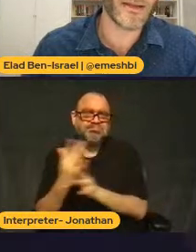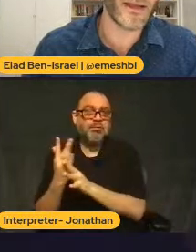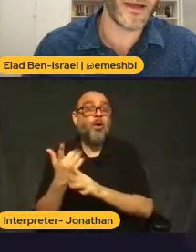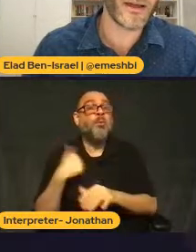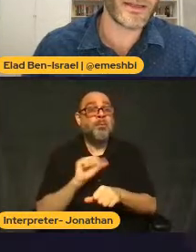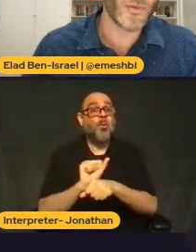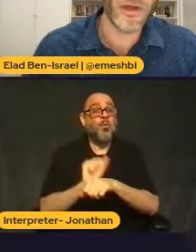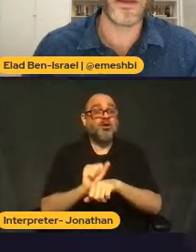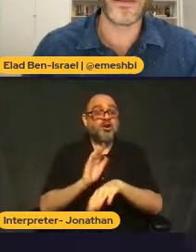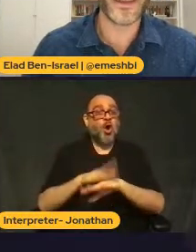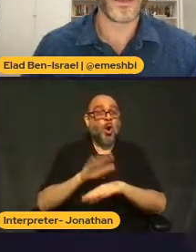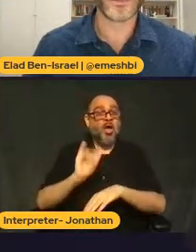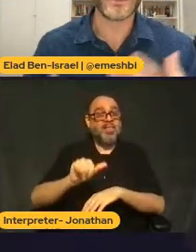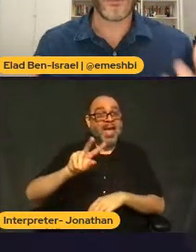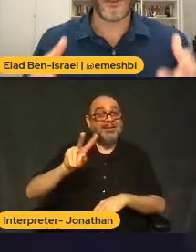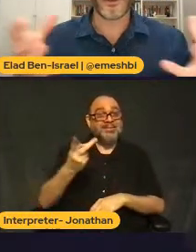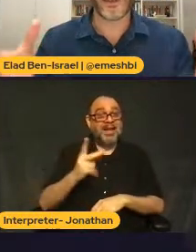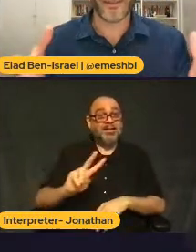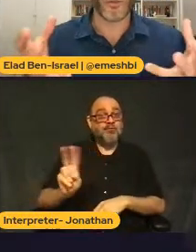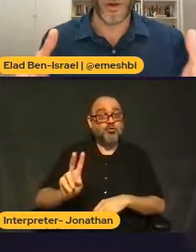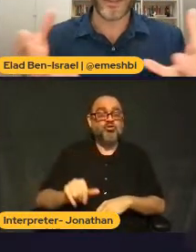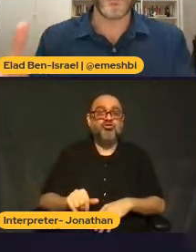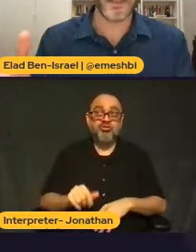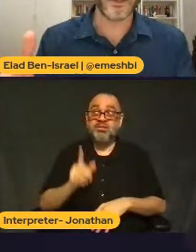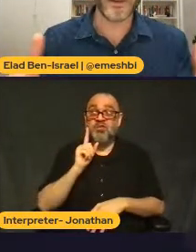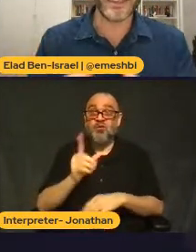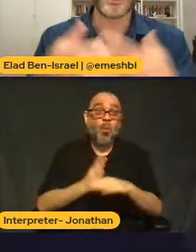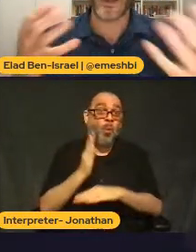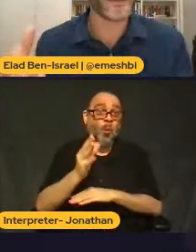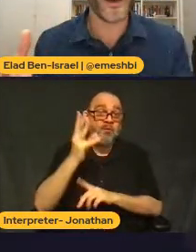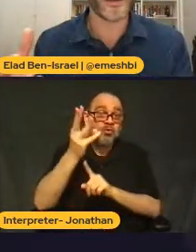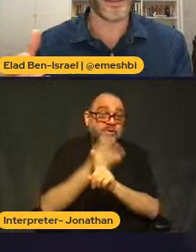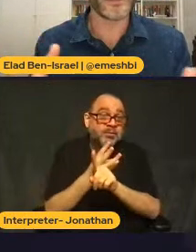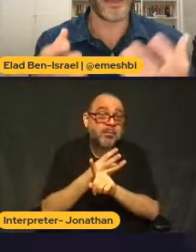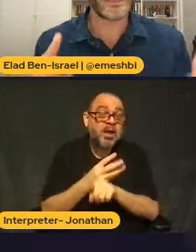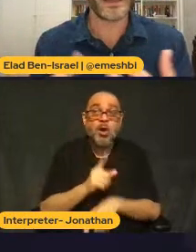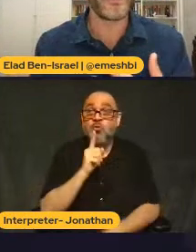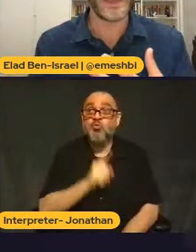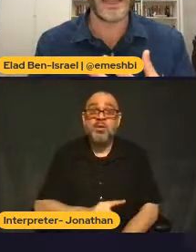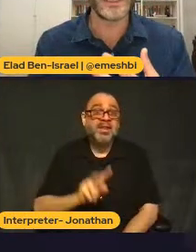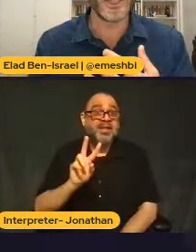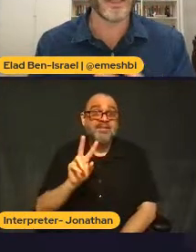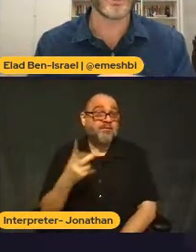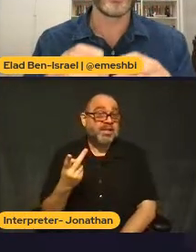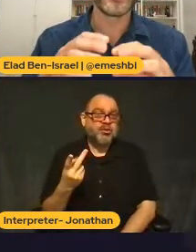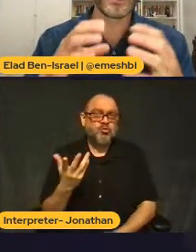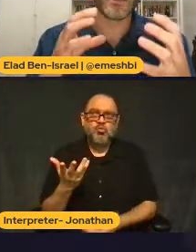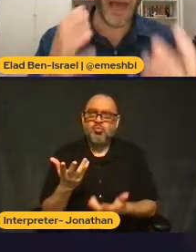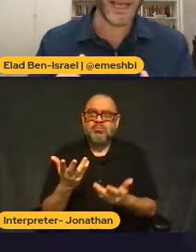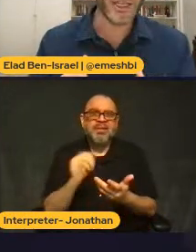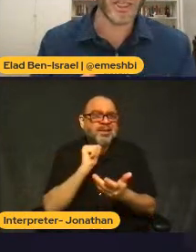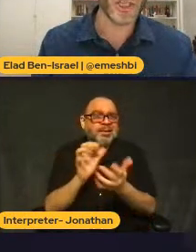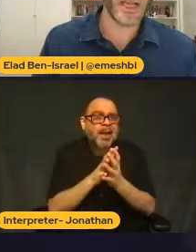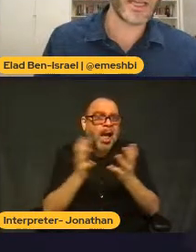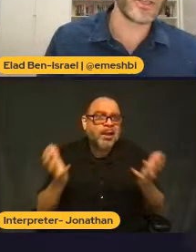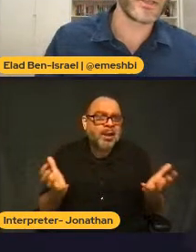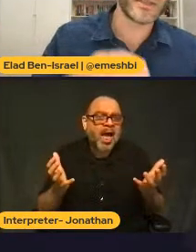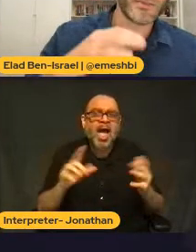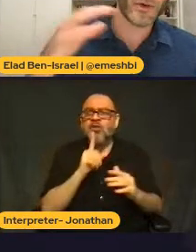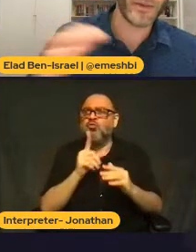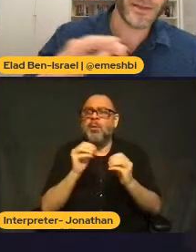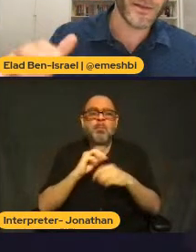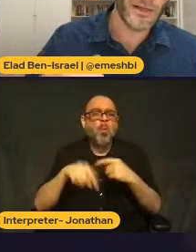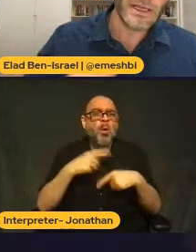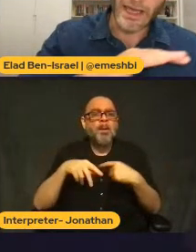honest. And it's weird, because if you look at what is V2, it's not a lot. It's mainly just this packaging change,